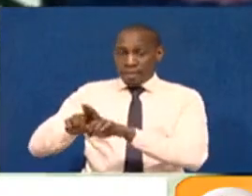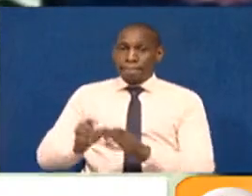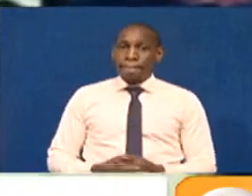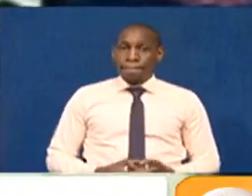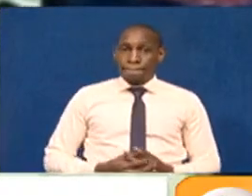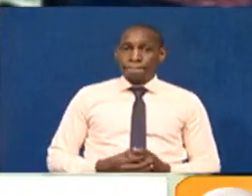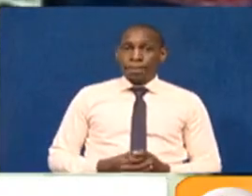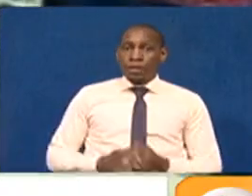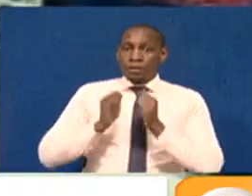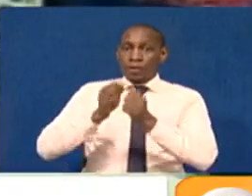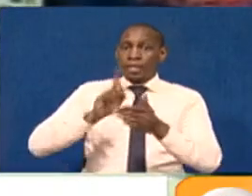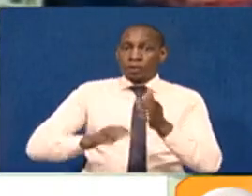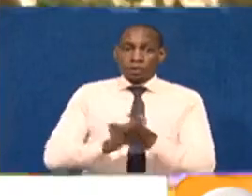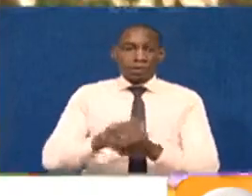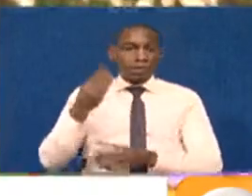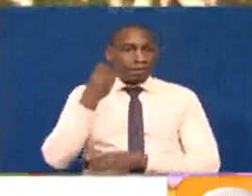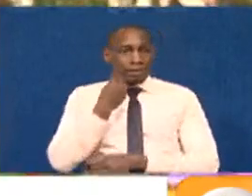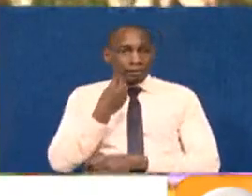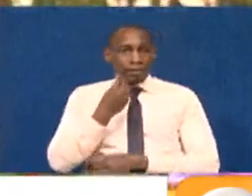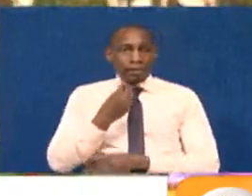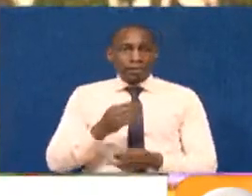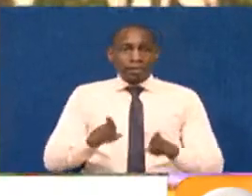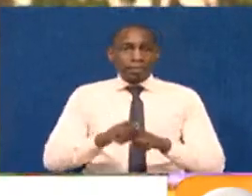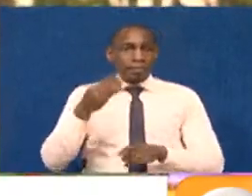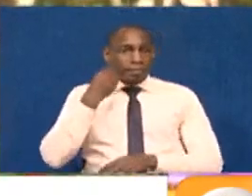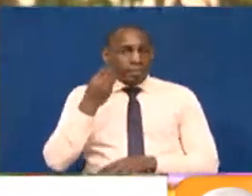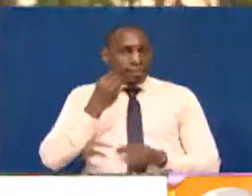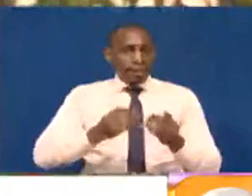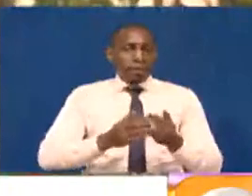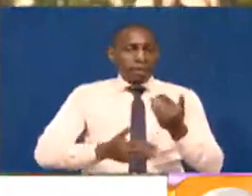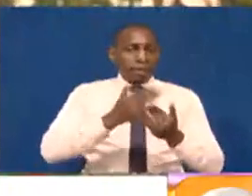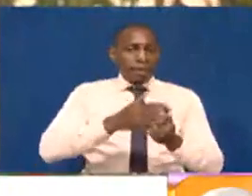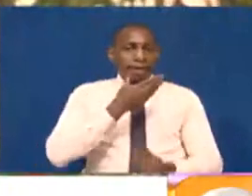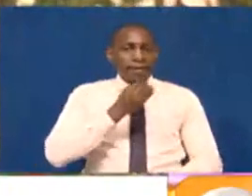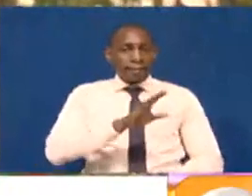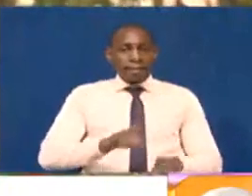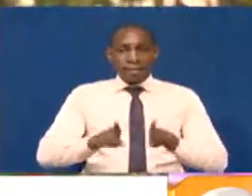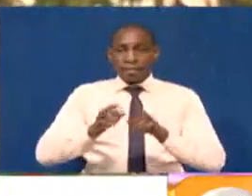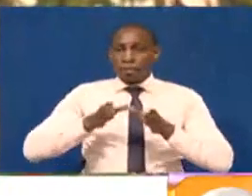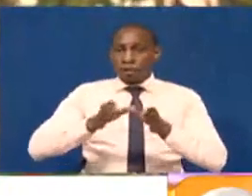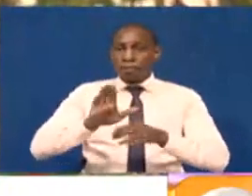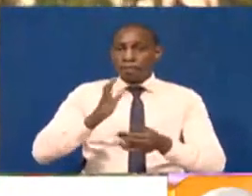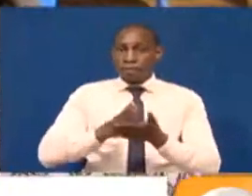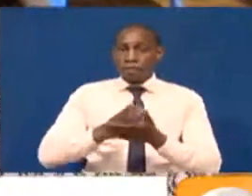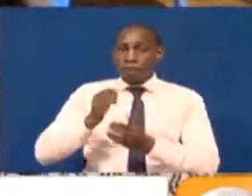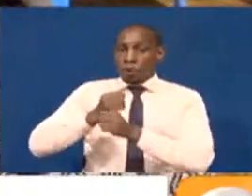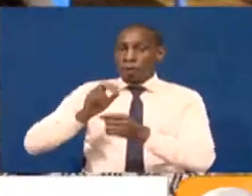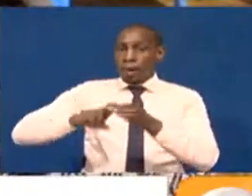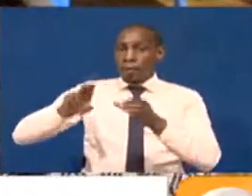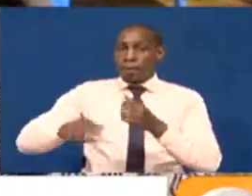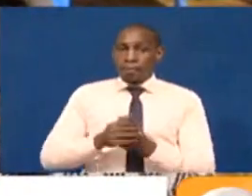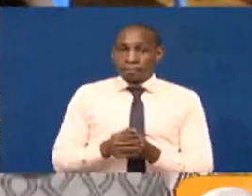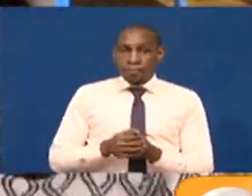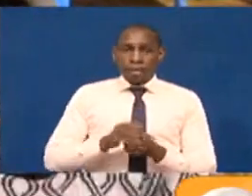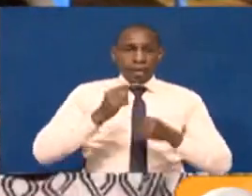brother, coupled with the deceased's new role of taking care of his ailing father, that forced him to leave his job. Kijana